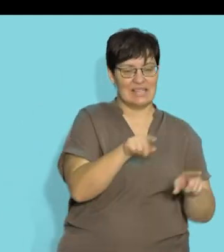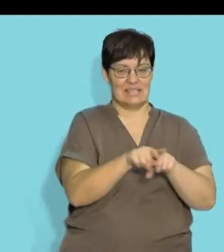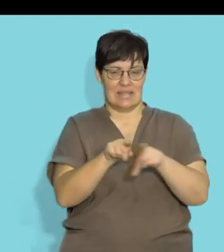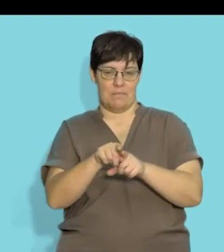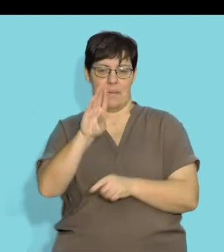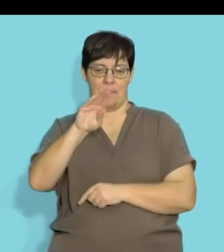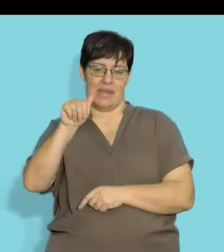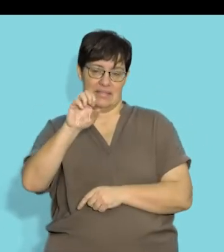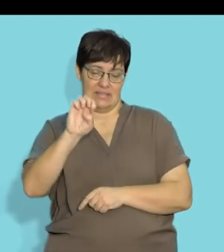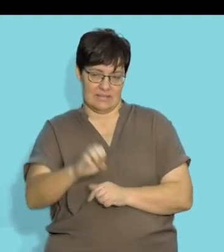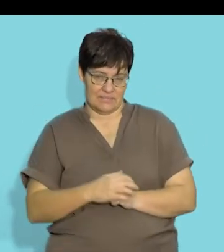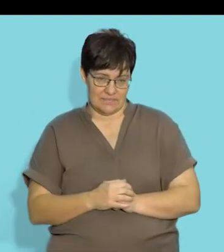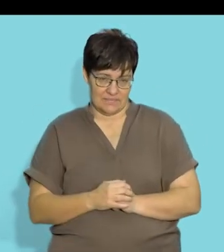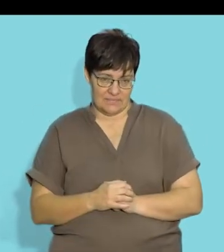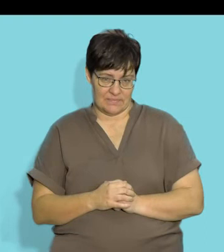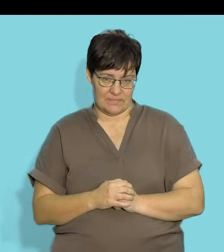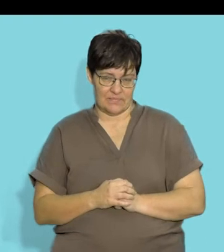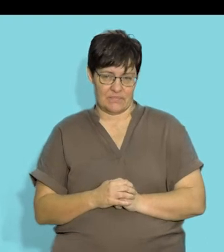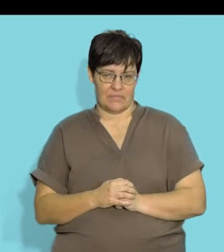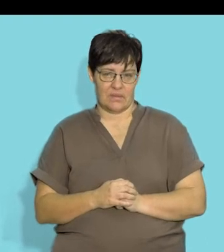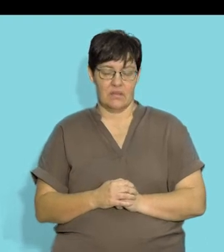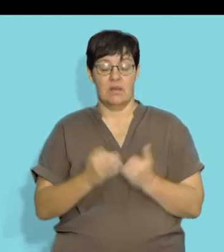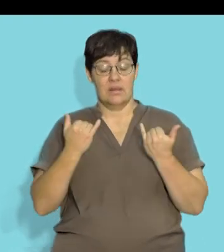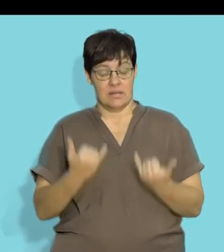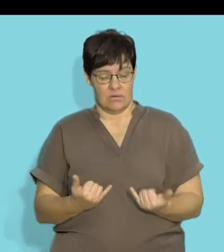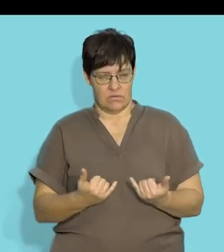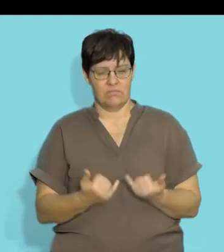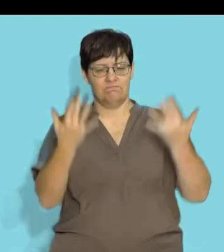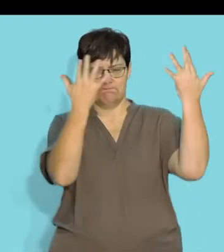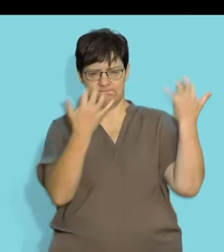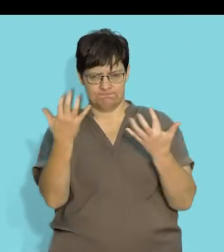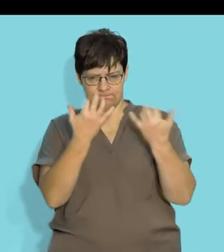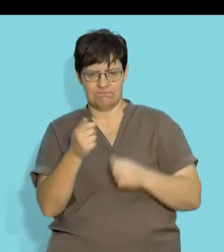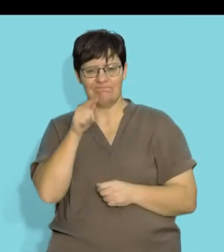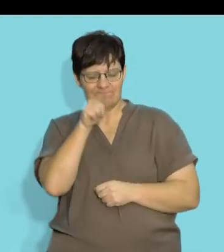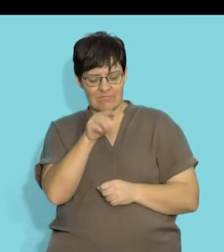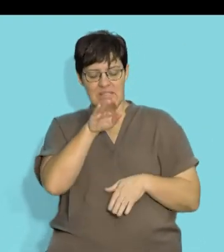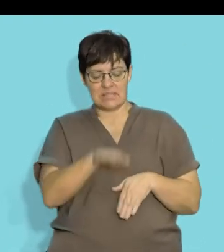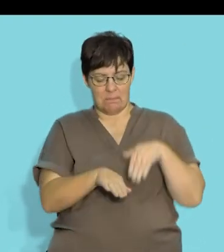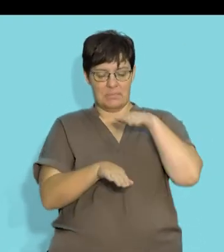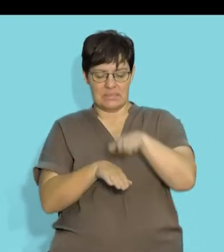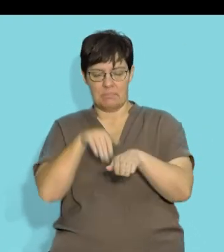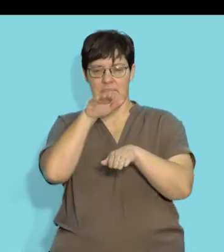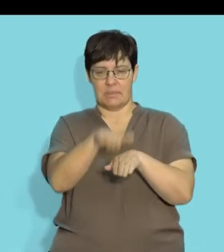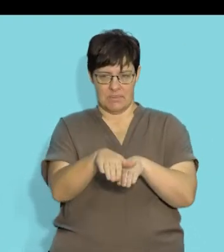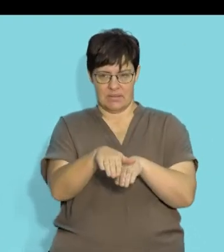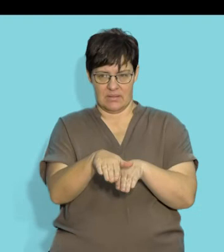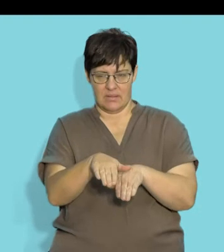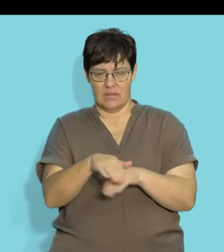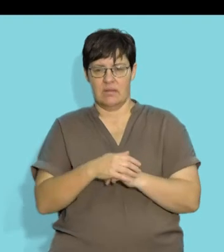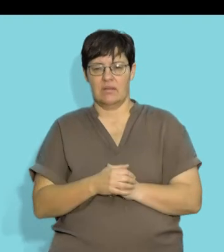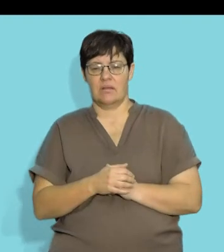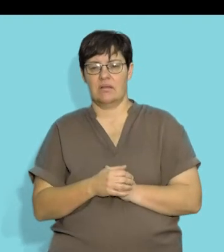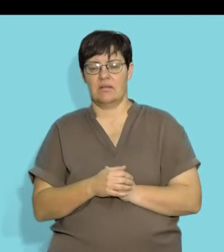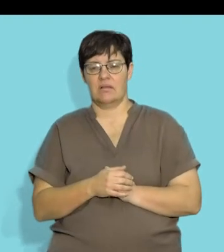right? Okay. Now, when it comes to the calculations, let's go through the steps that one needs to take in as